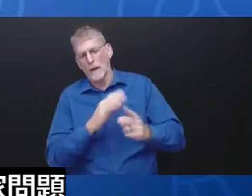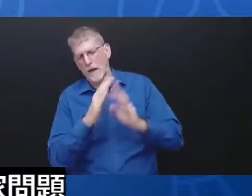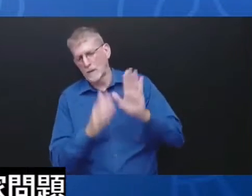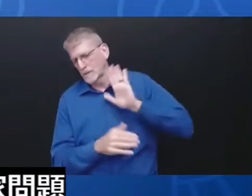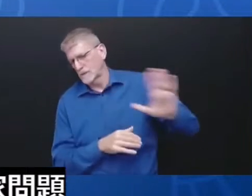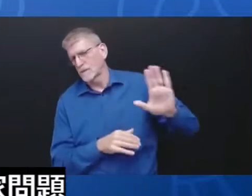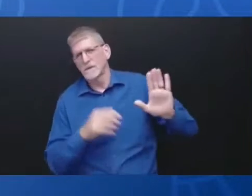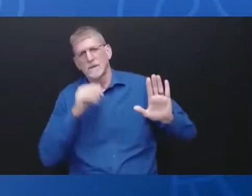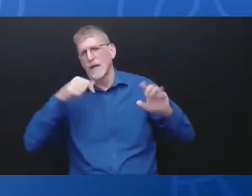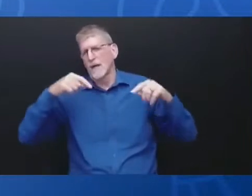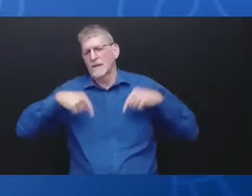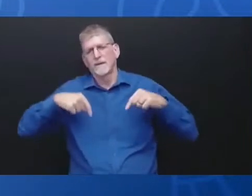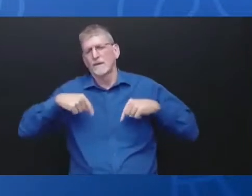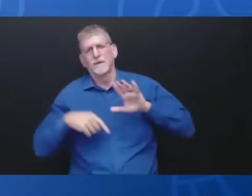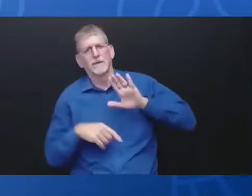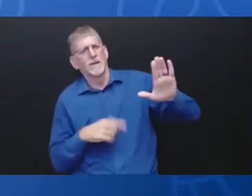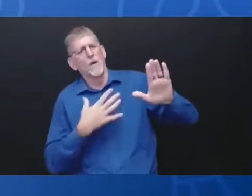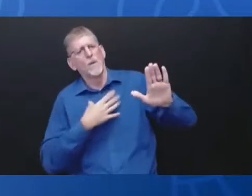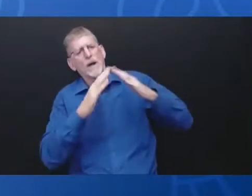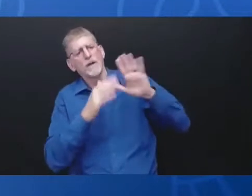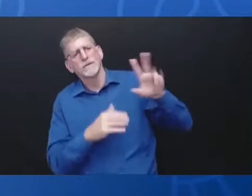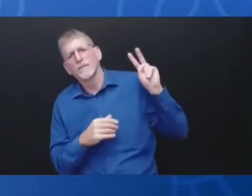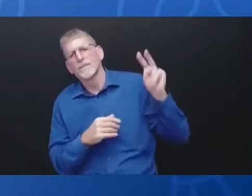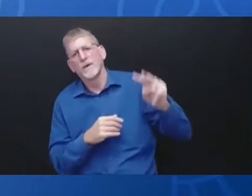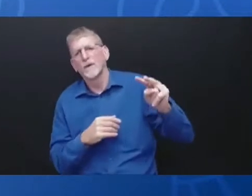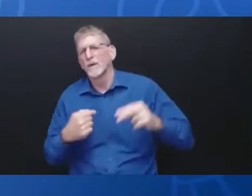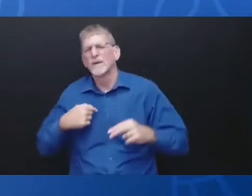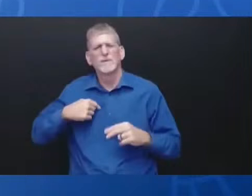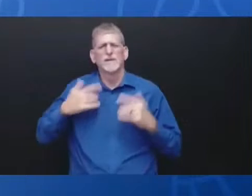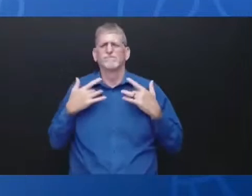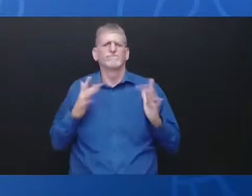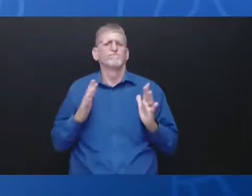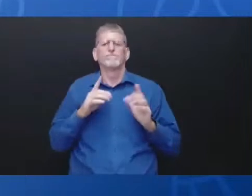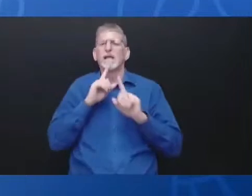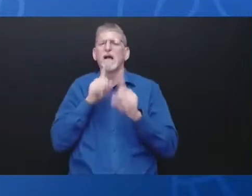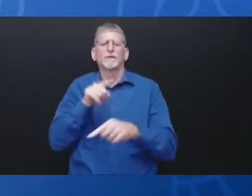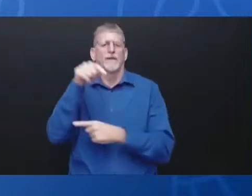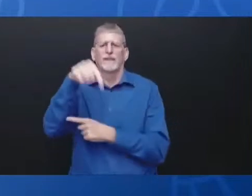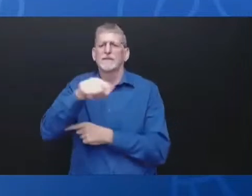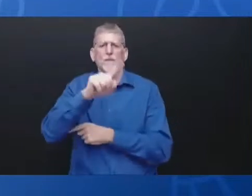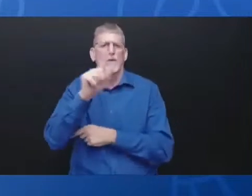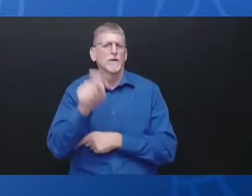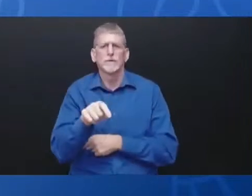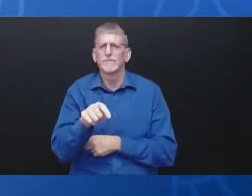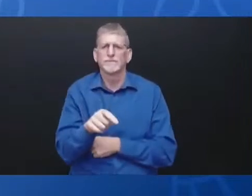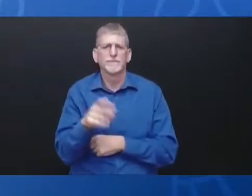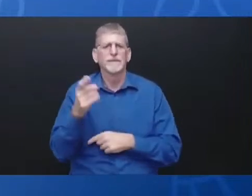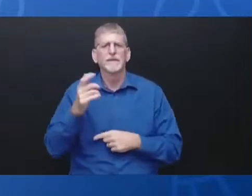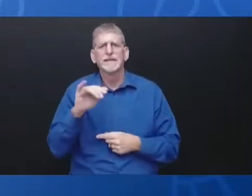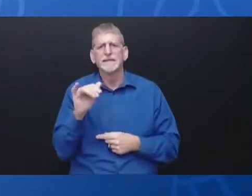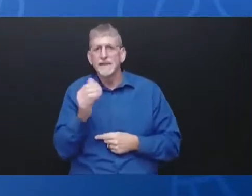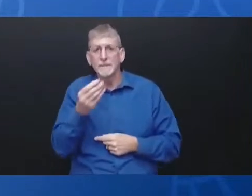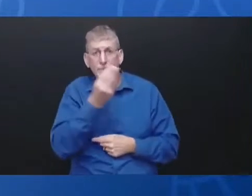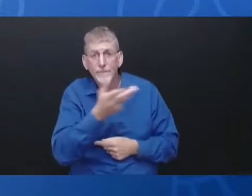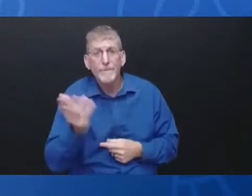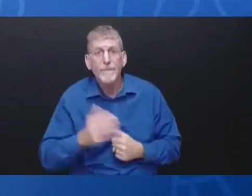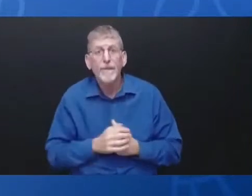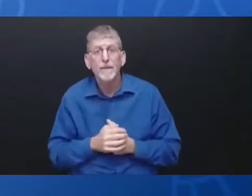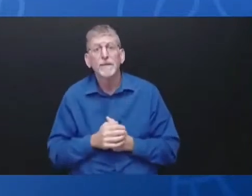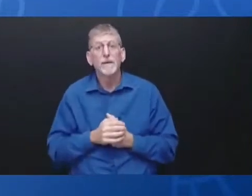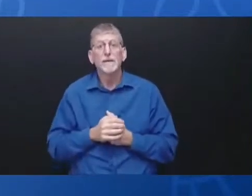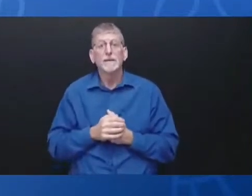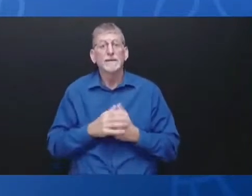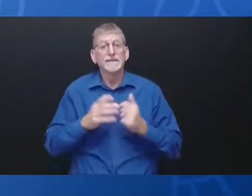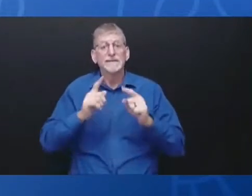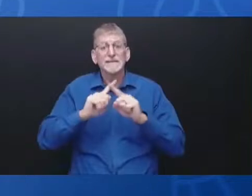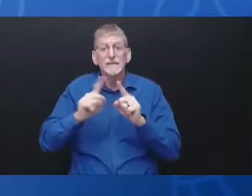right. Based on the same dynamic here, I guess, for the Americas, the situation, Andrea Mitchell, please. This is